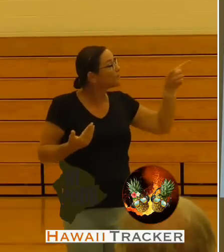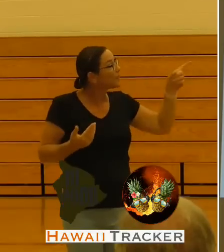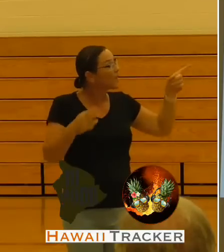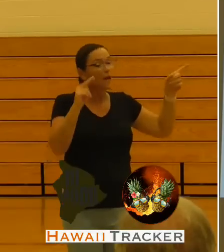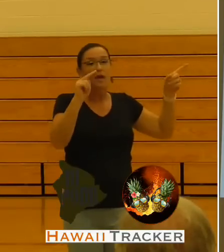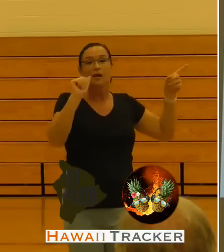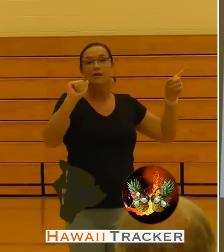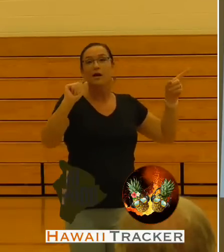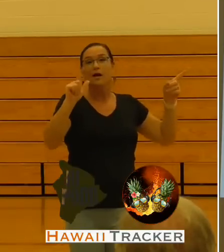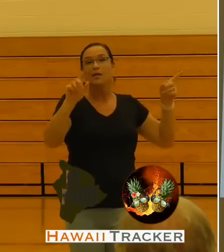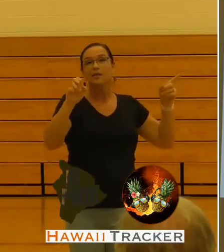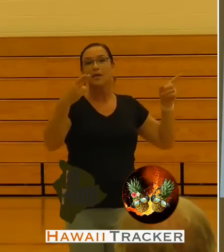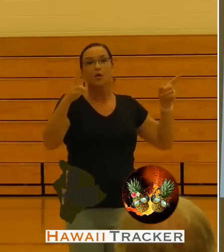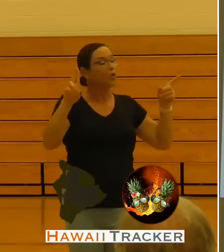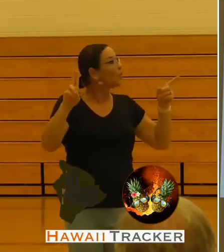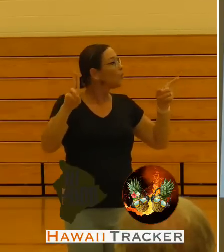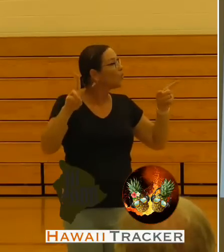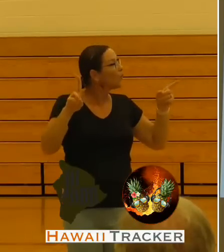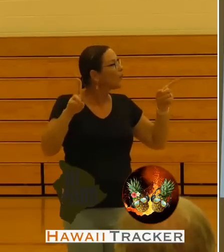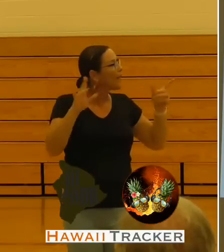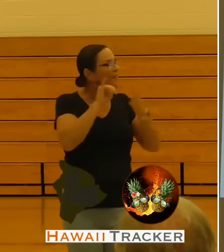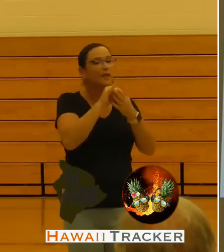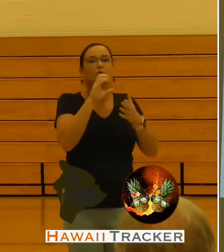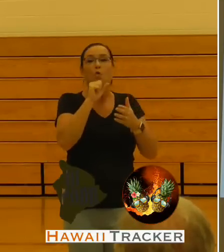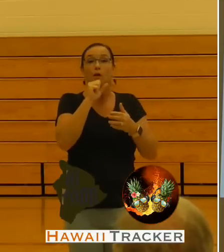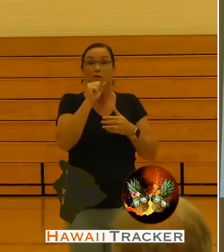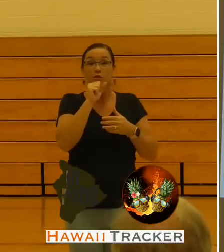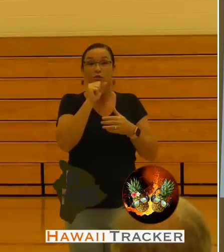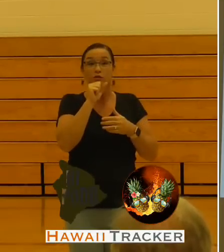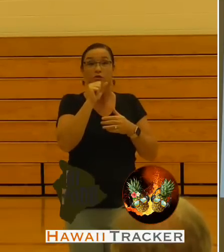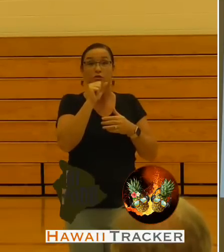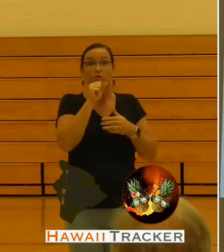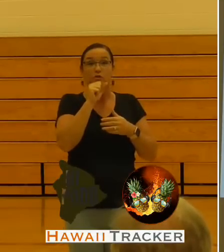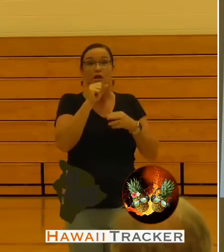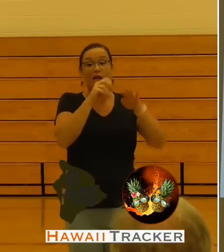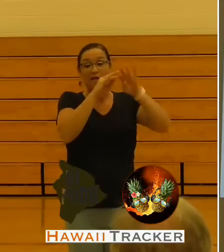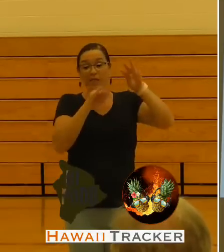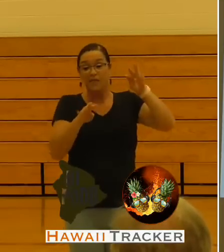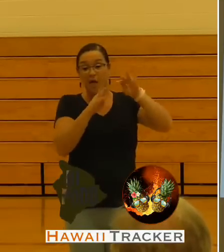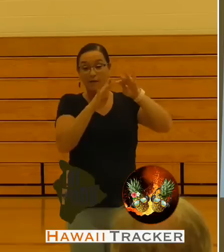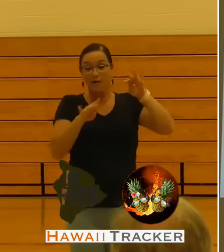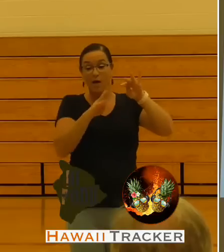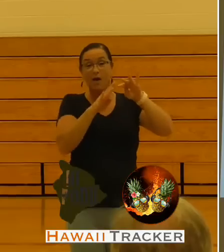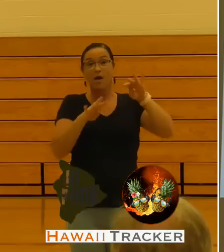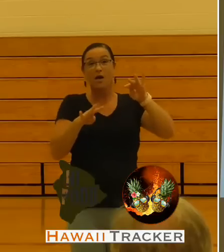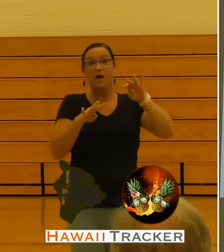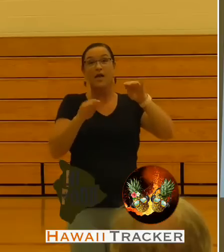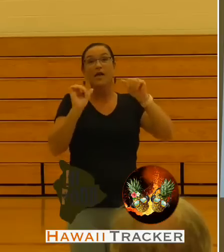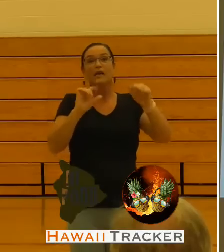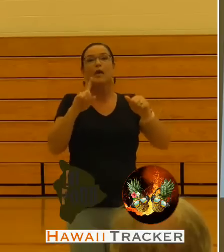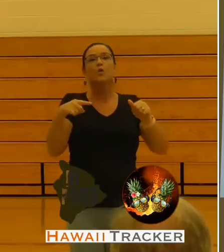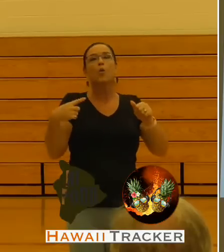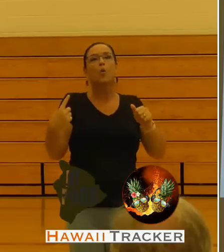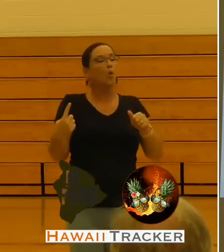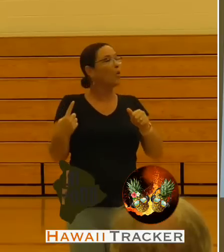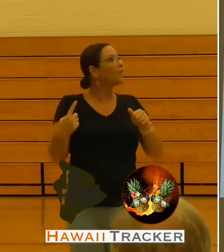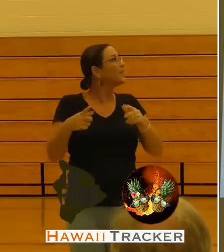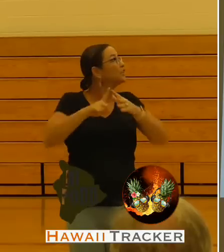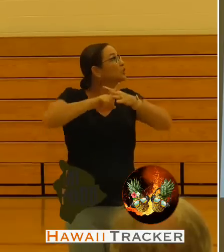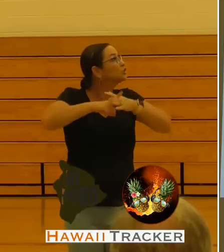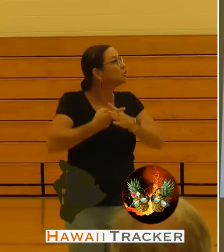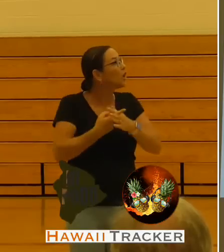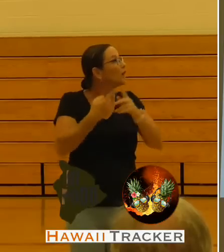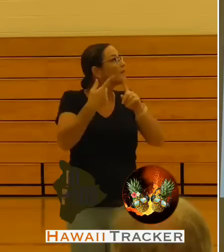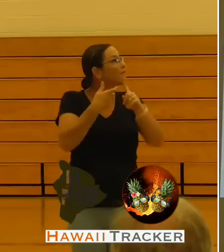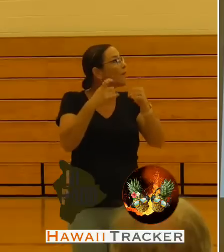Nalehu. You're in this sort of orange color. Lava flows that can come through your house can only originate from